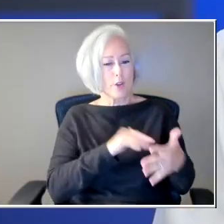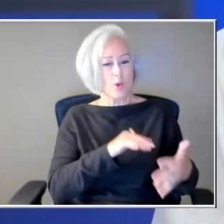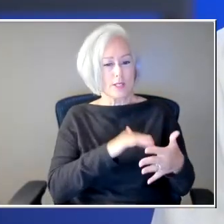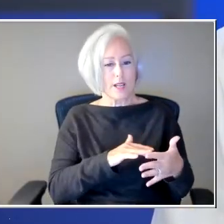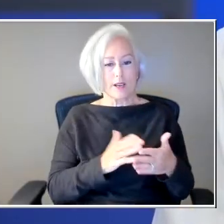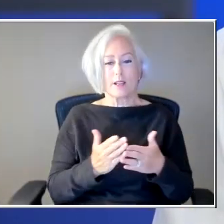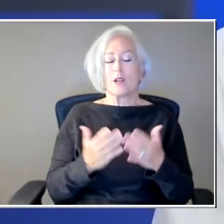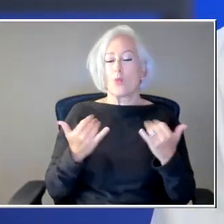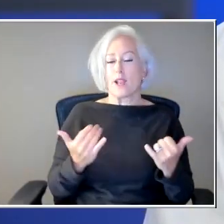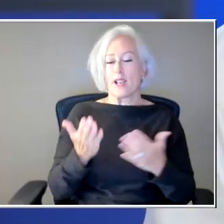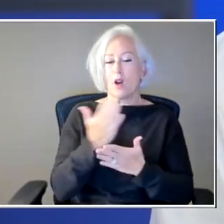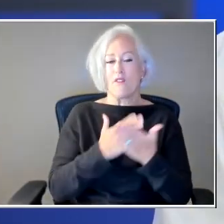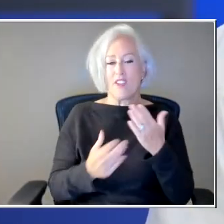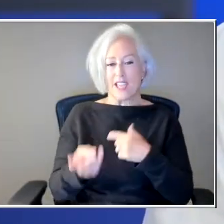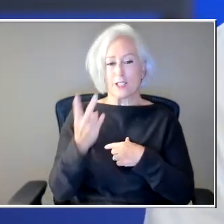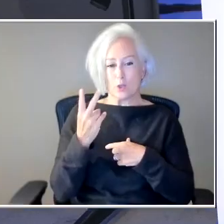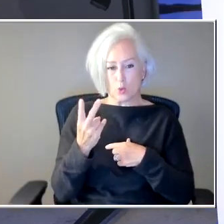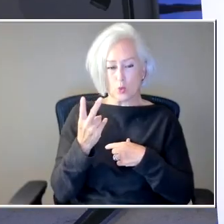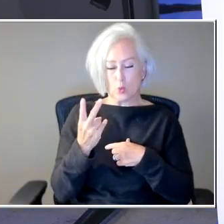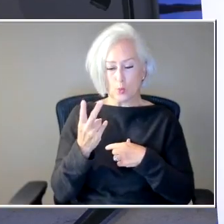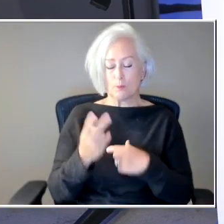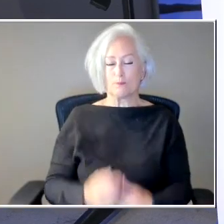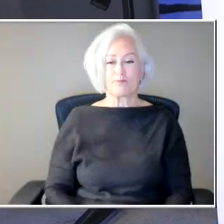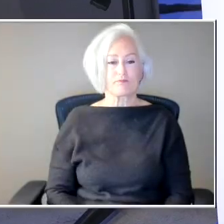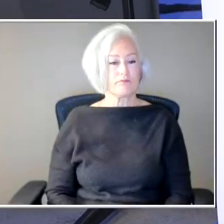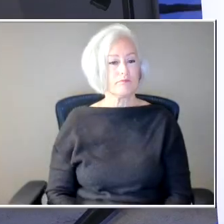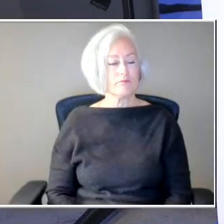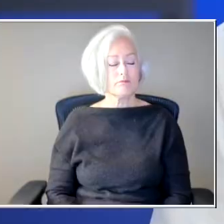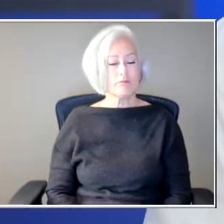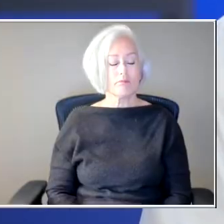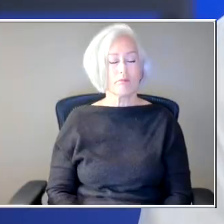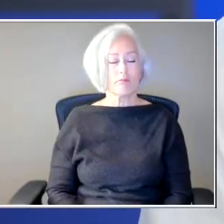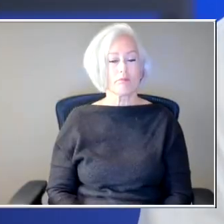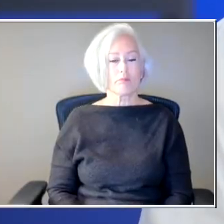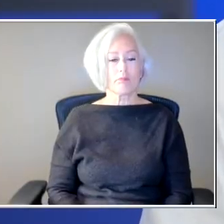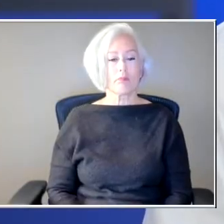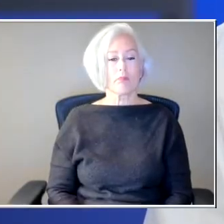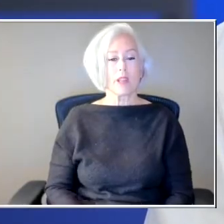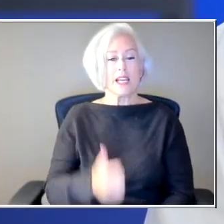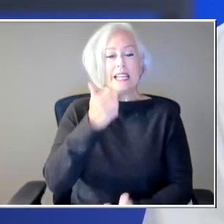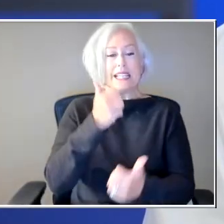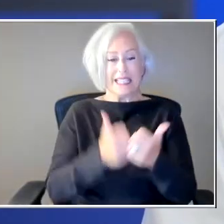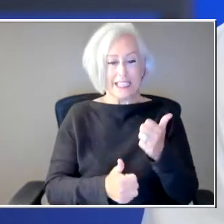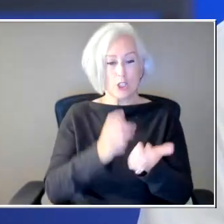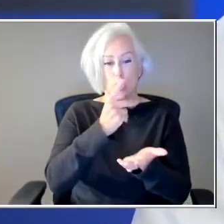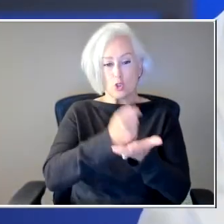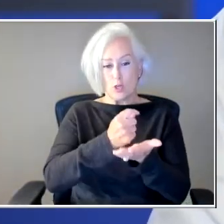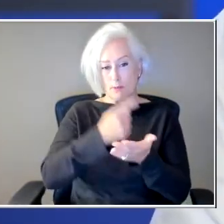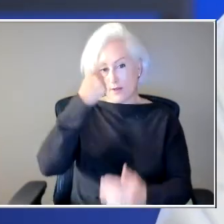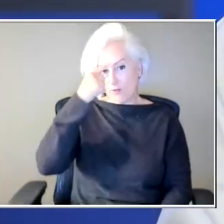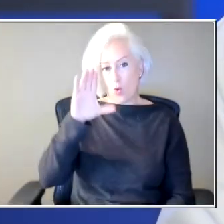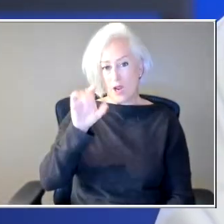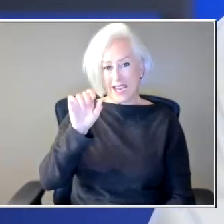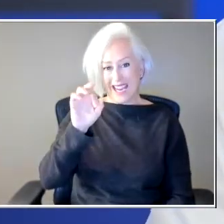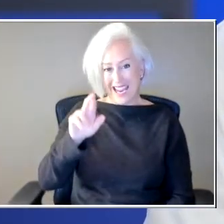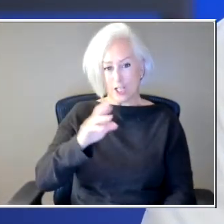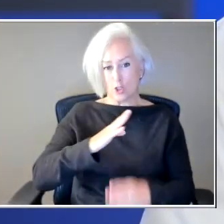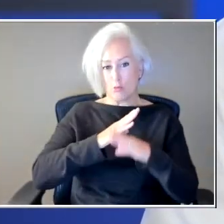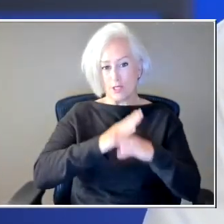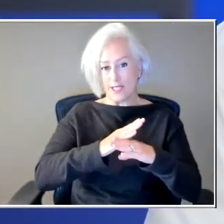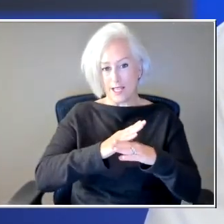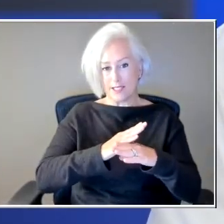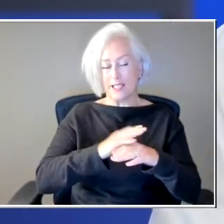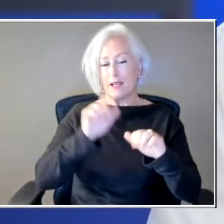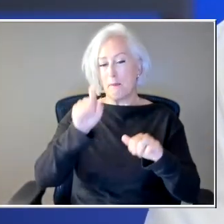Okay. And then so go ahead. No, please. So each treatment for cancer or for prevention has to go through 3 phases: